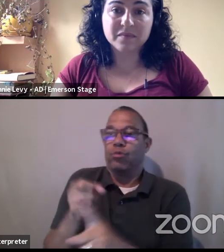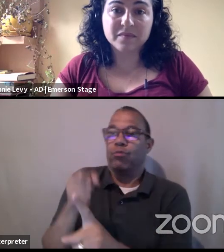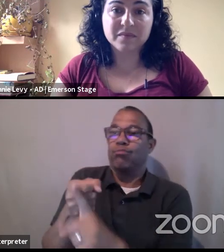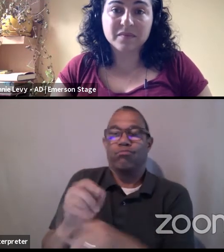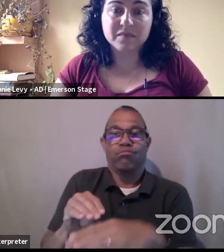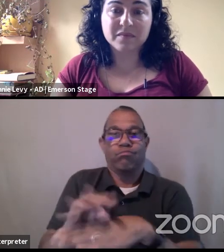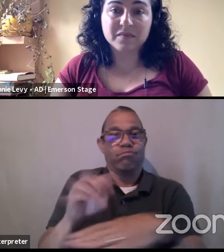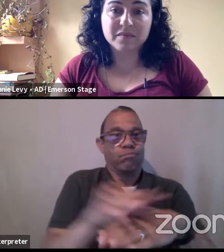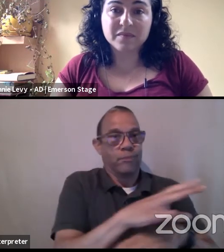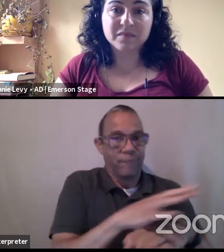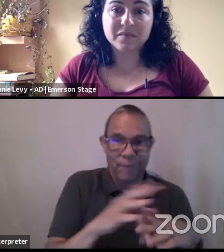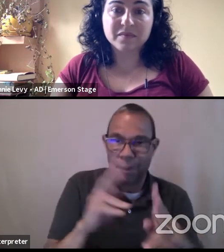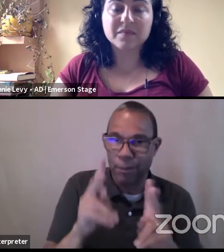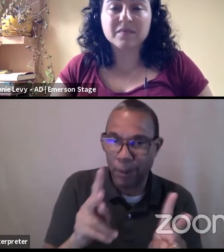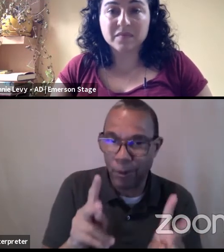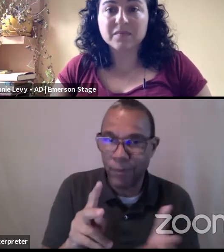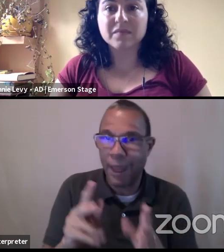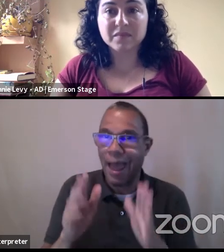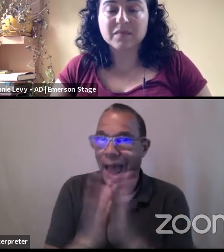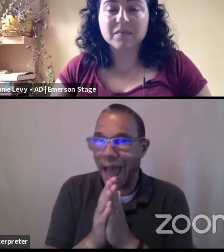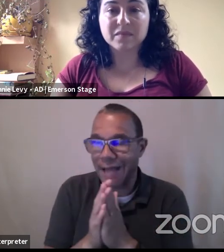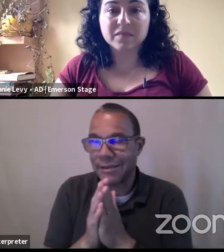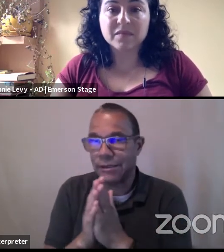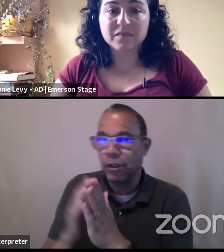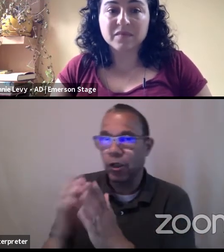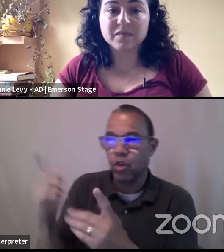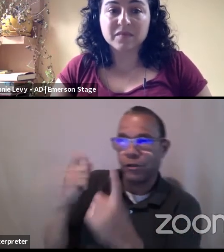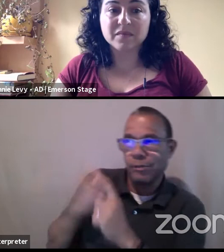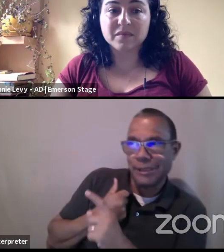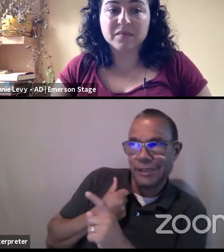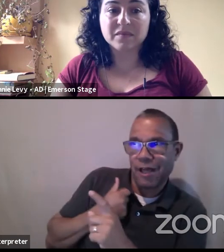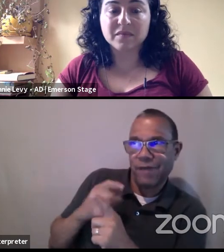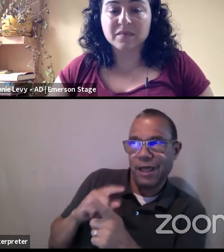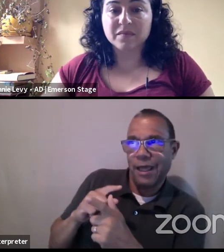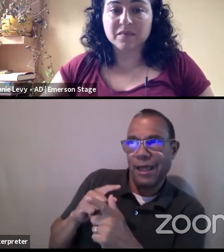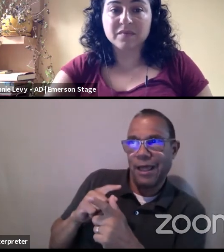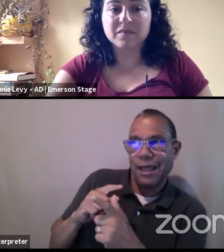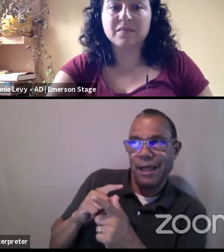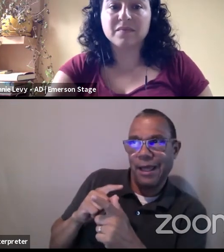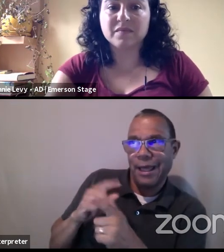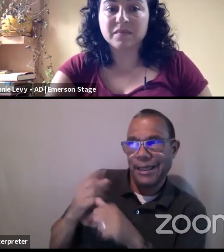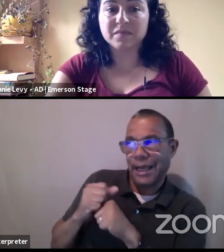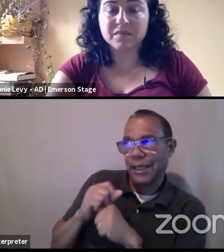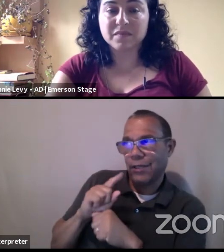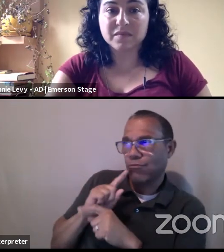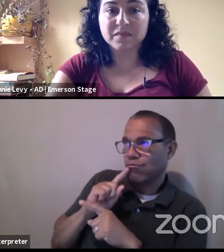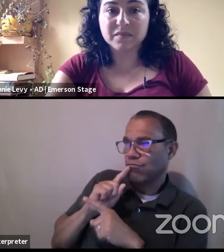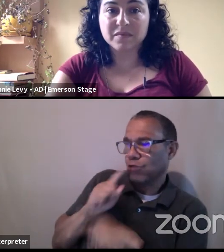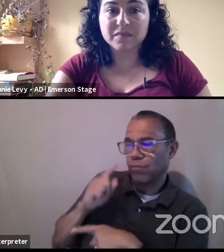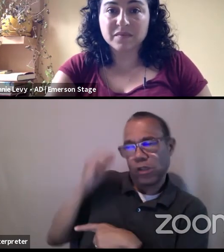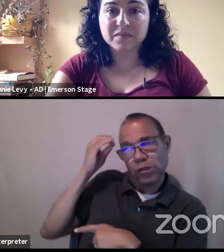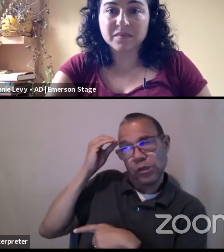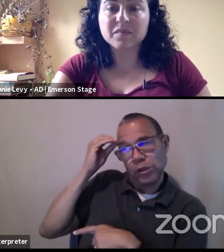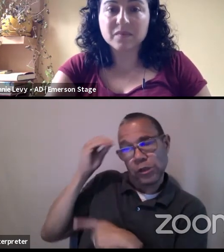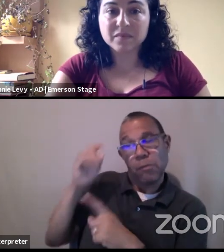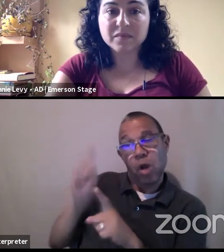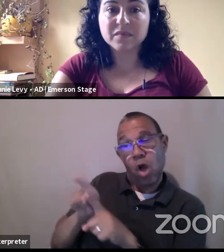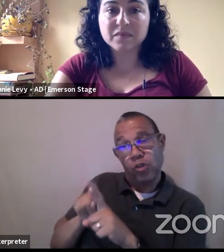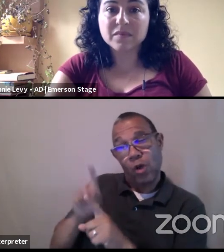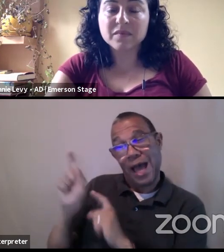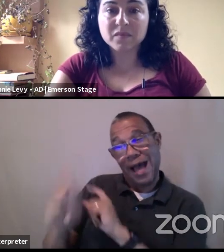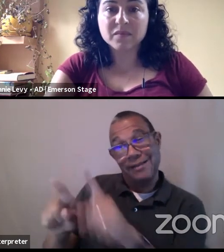people, to ask the questions, and be effective in asking those questions, and getting the response from the audience that